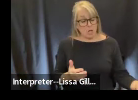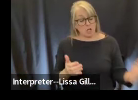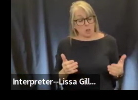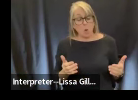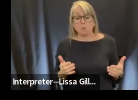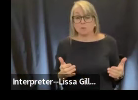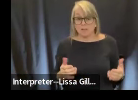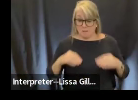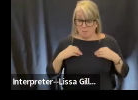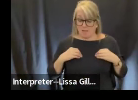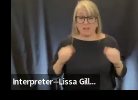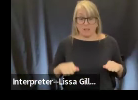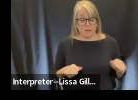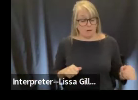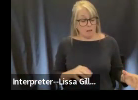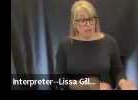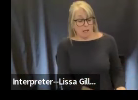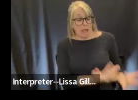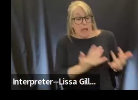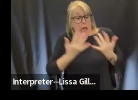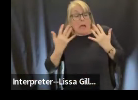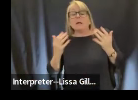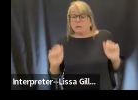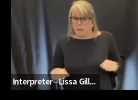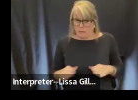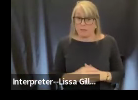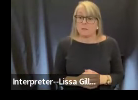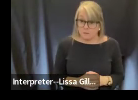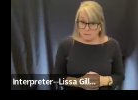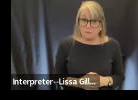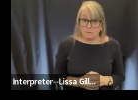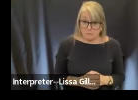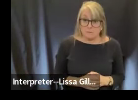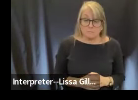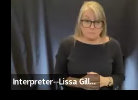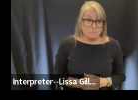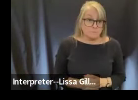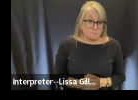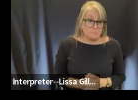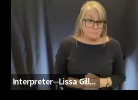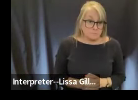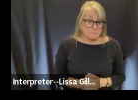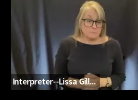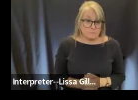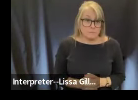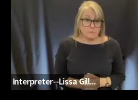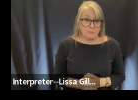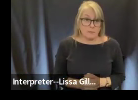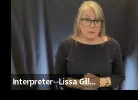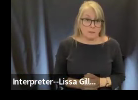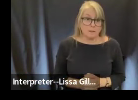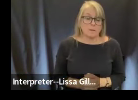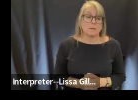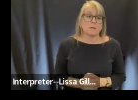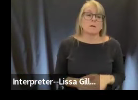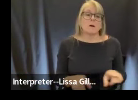easily, objects that catch fire, and radiant heat can catch them on fire. So in addition, we talk